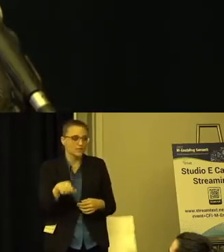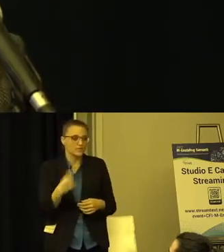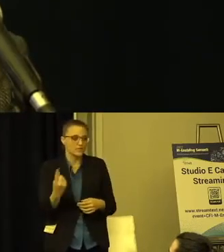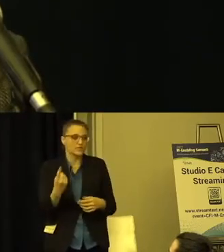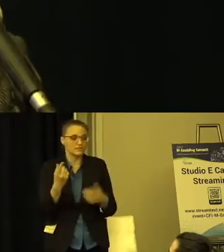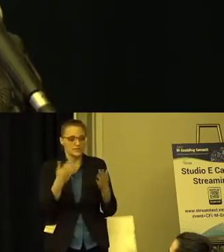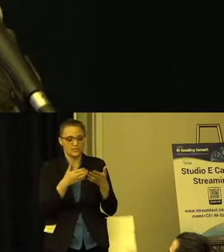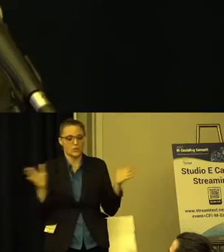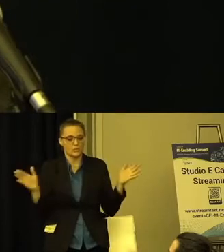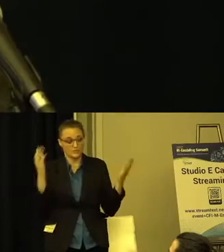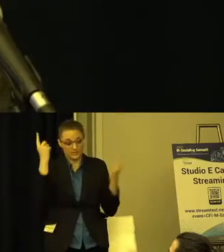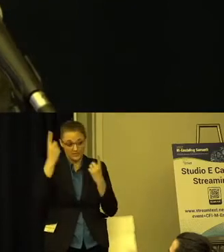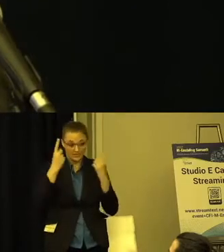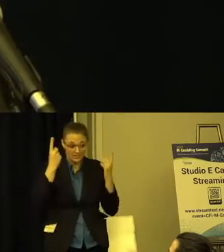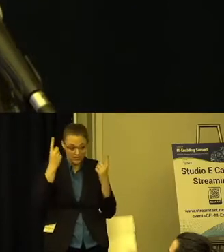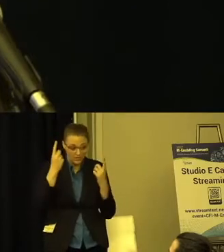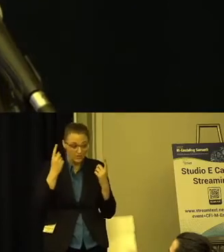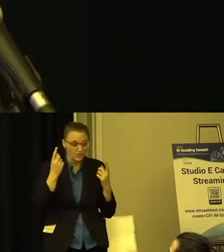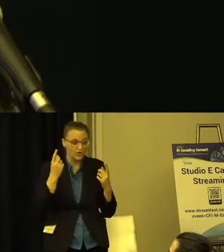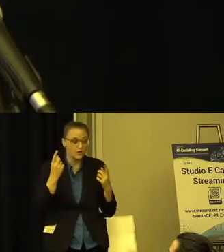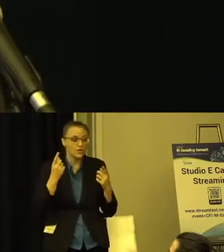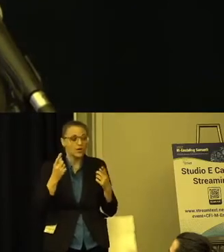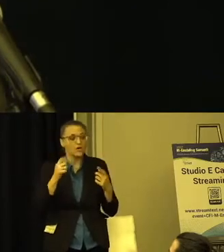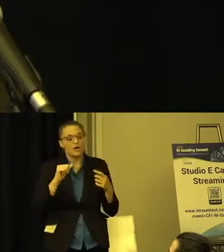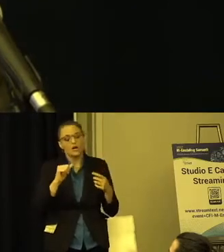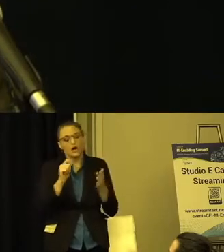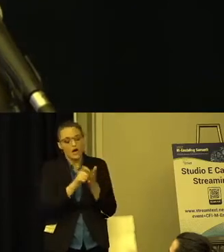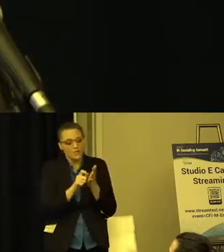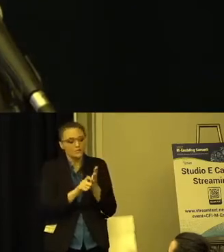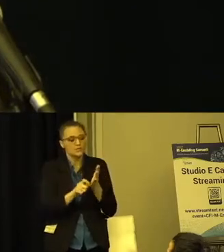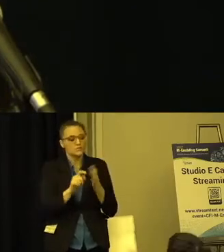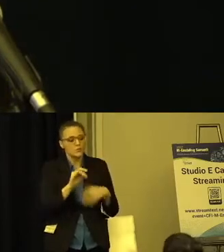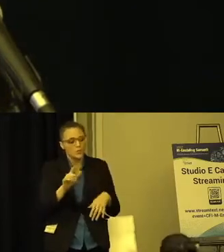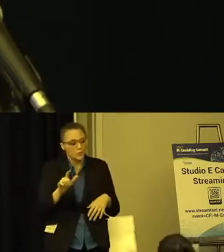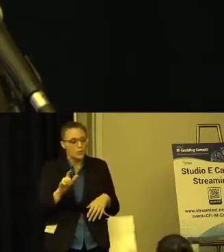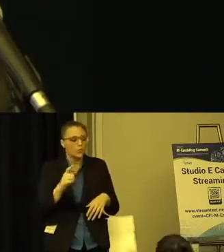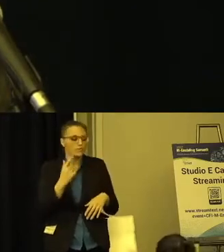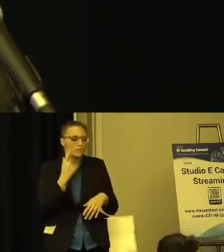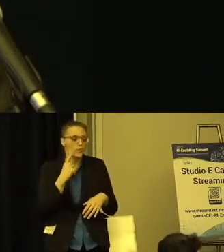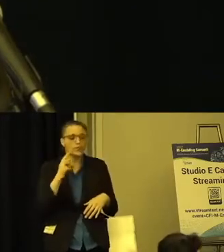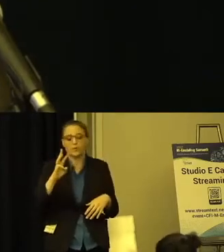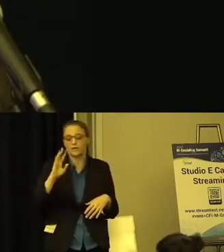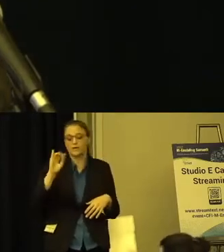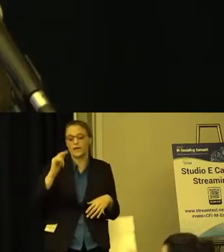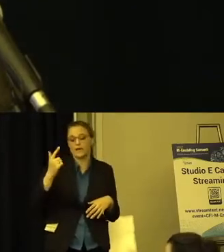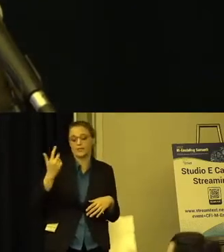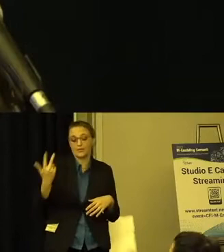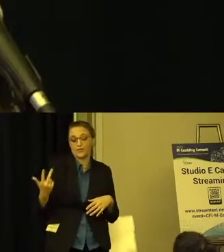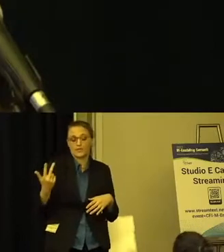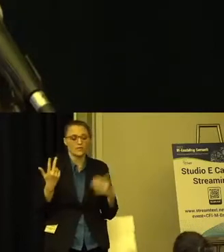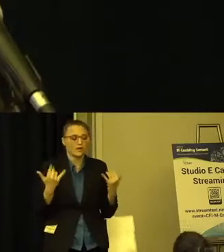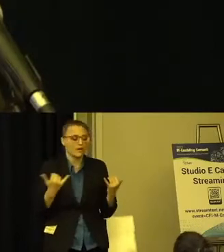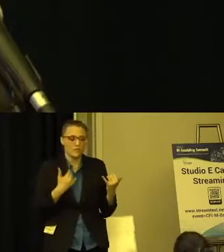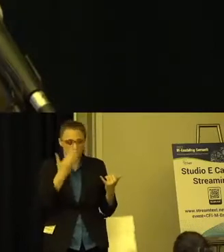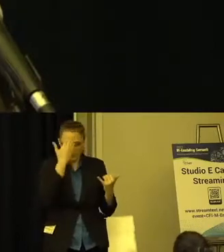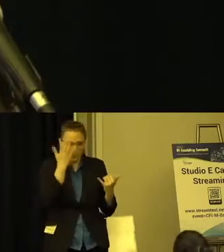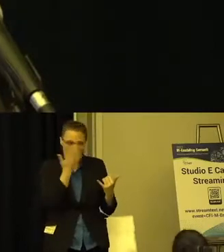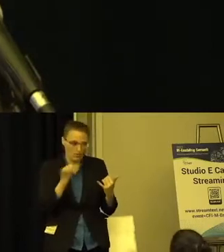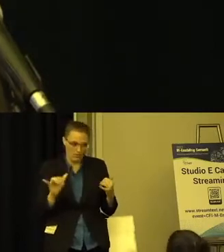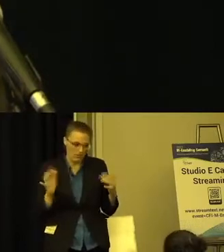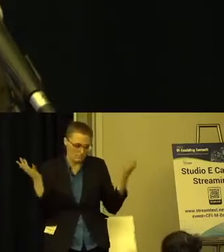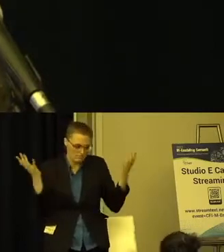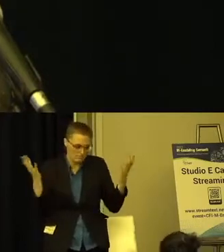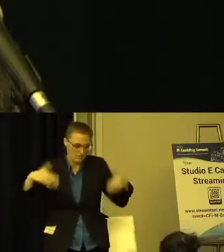scope to consider authoring tool and user agent requirements in WCAG 3, even though we don't currently know how that would look really at the